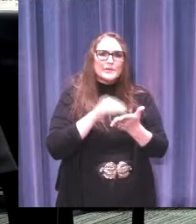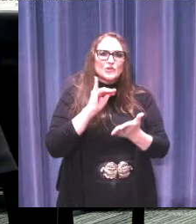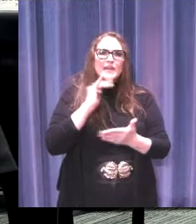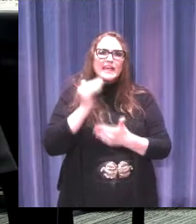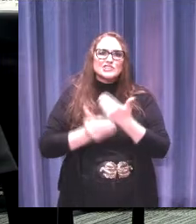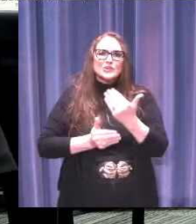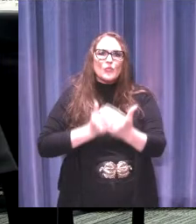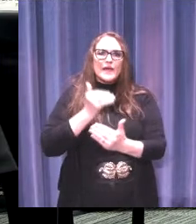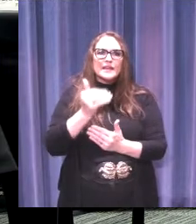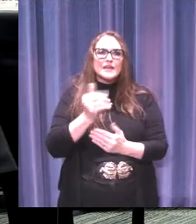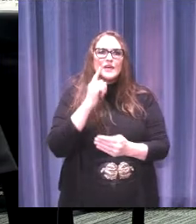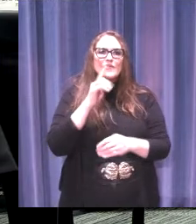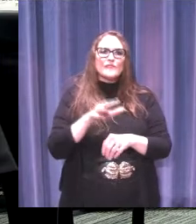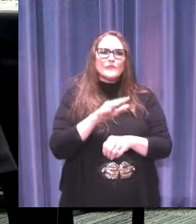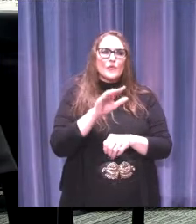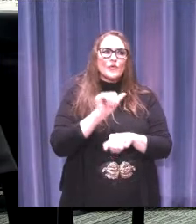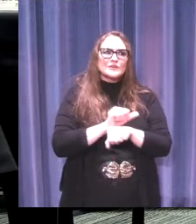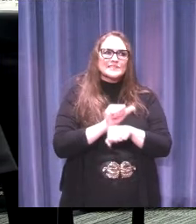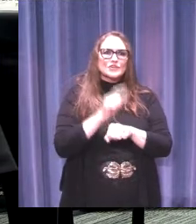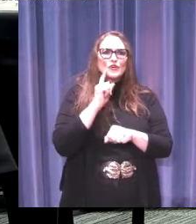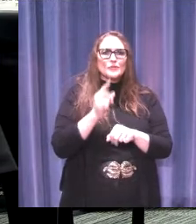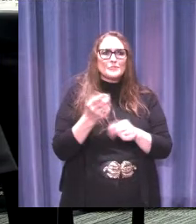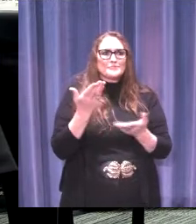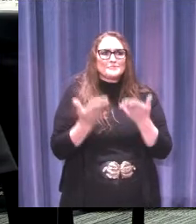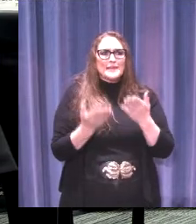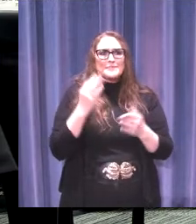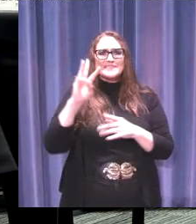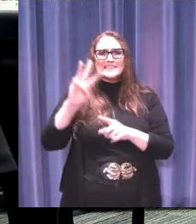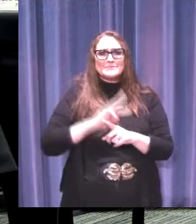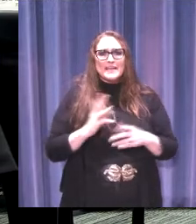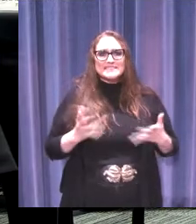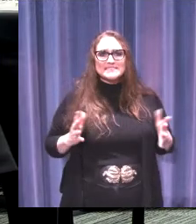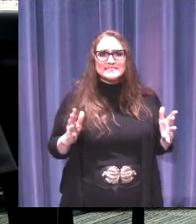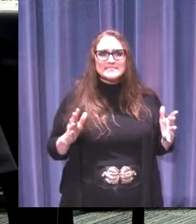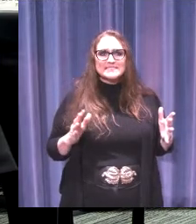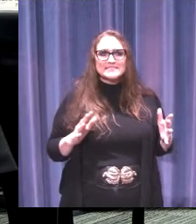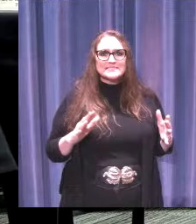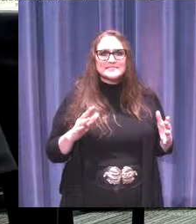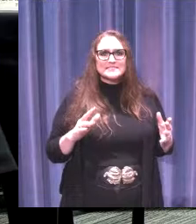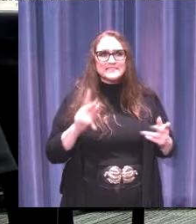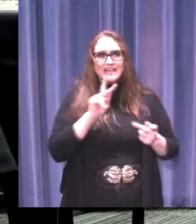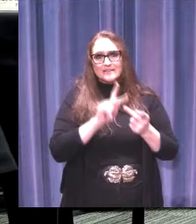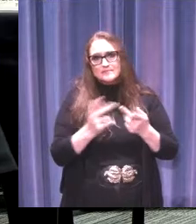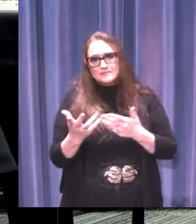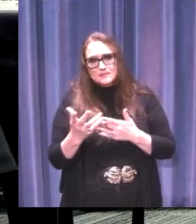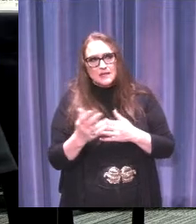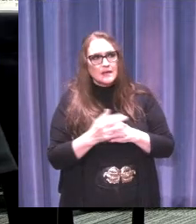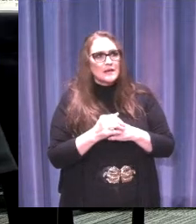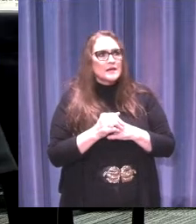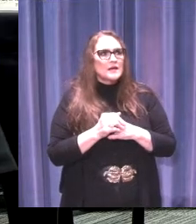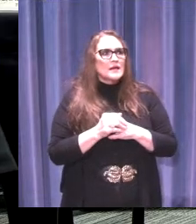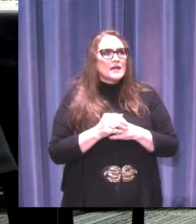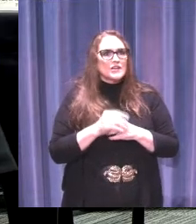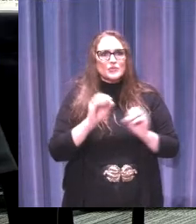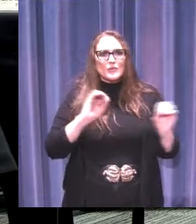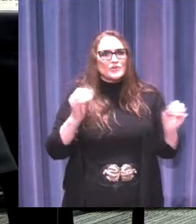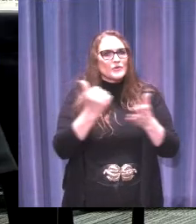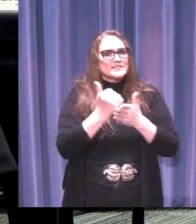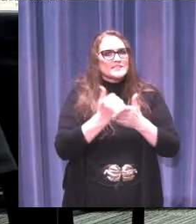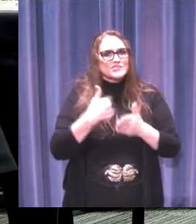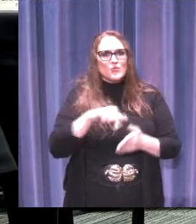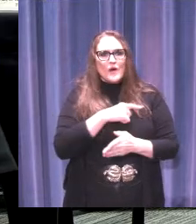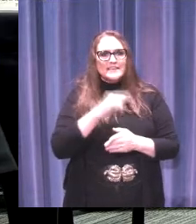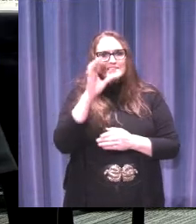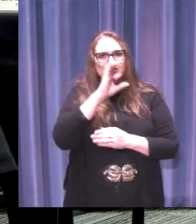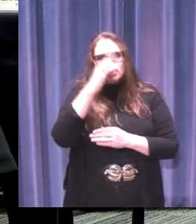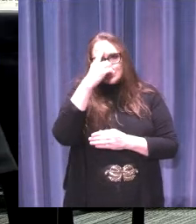went for an assignment that could be potentially just 6 months, ideally. So she'll be of no assistance to us in the